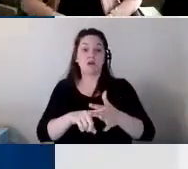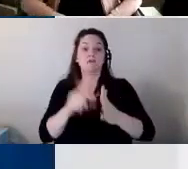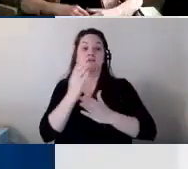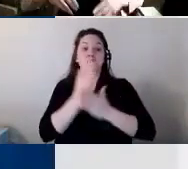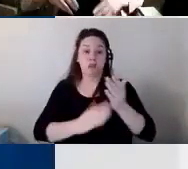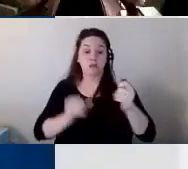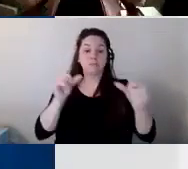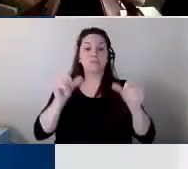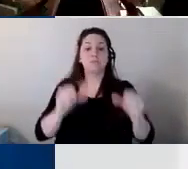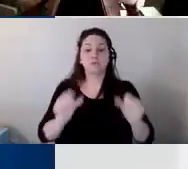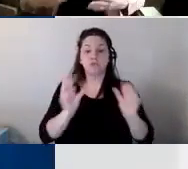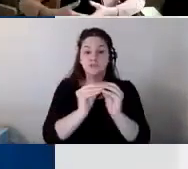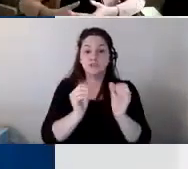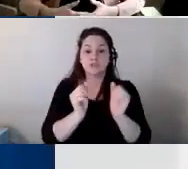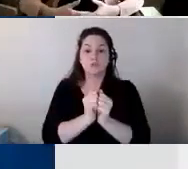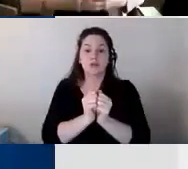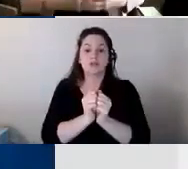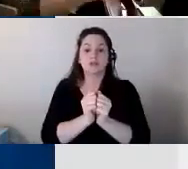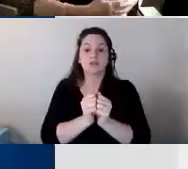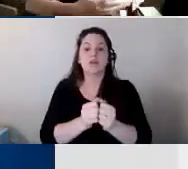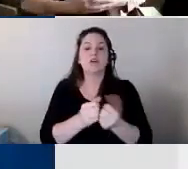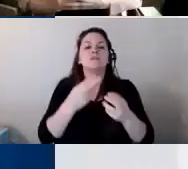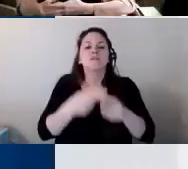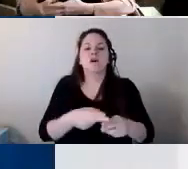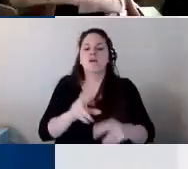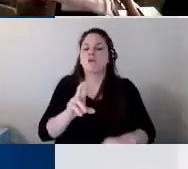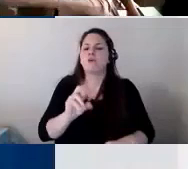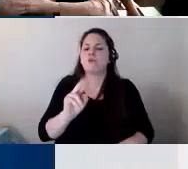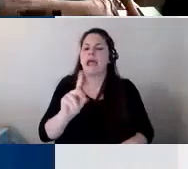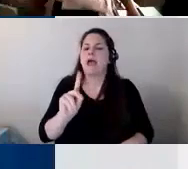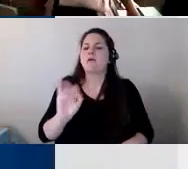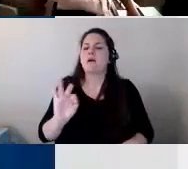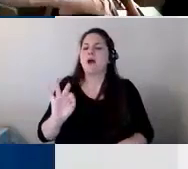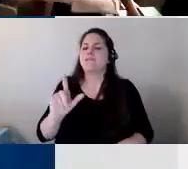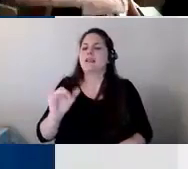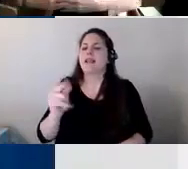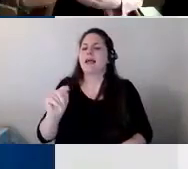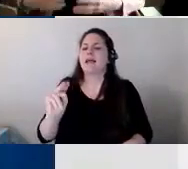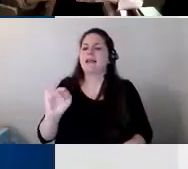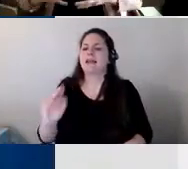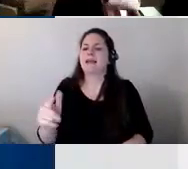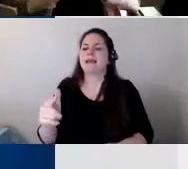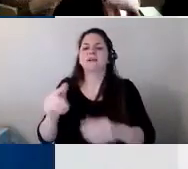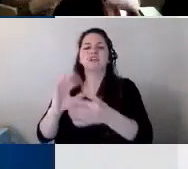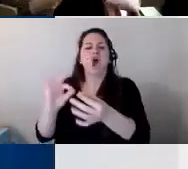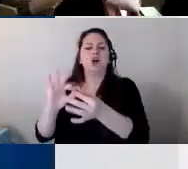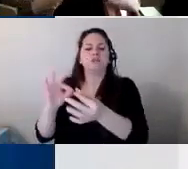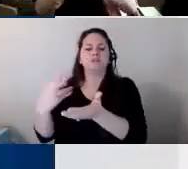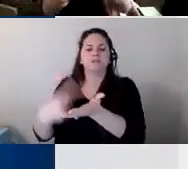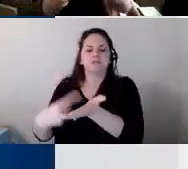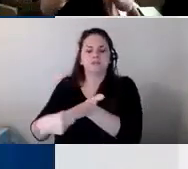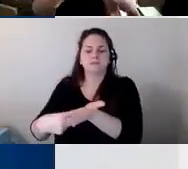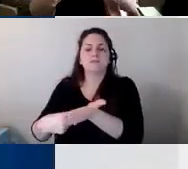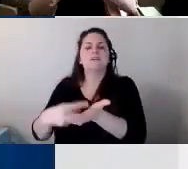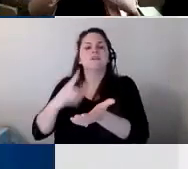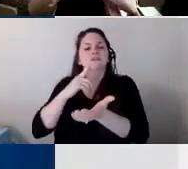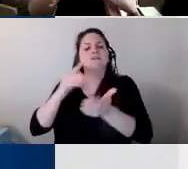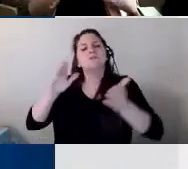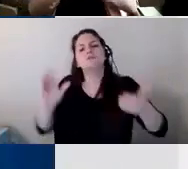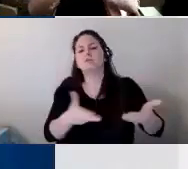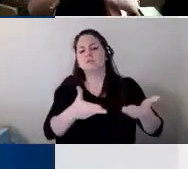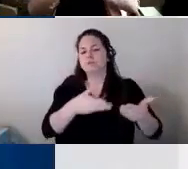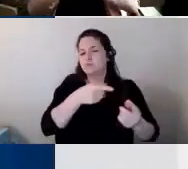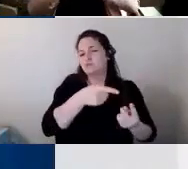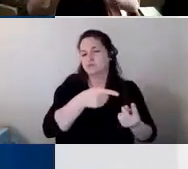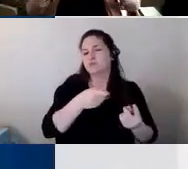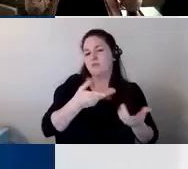with rounds of lightning talks to bring people to posters and poster sessions. But this would be